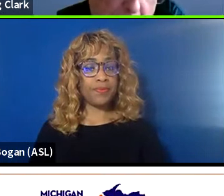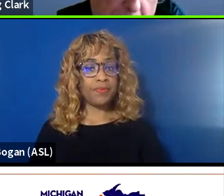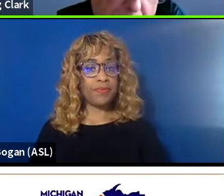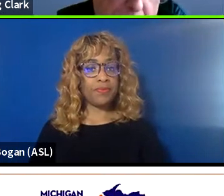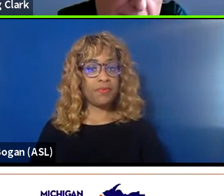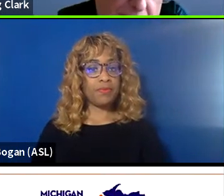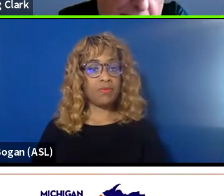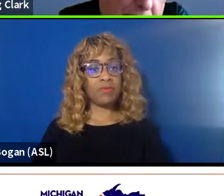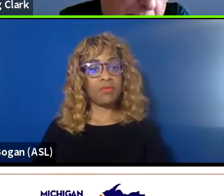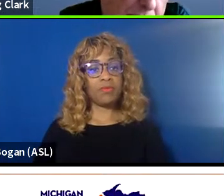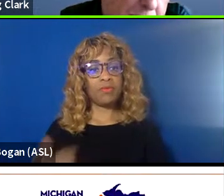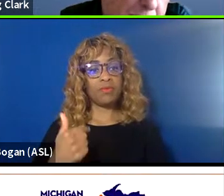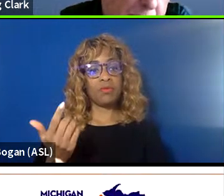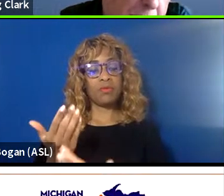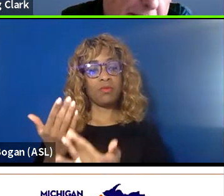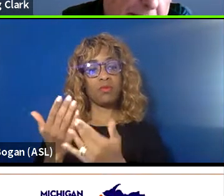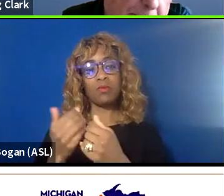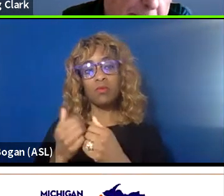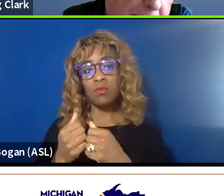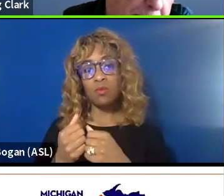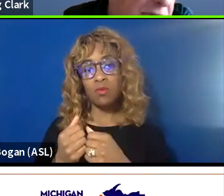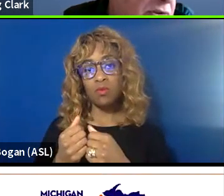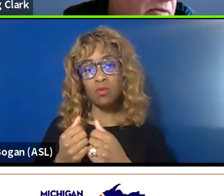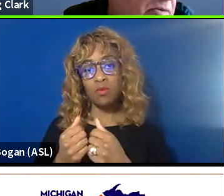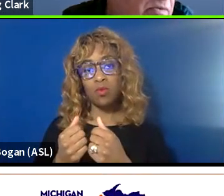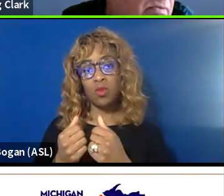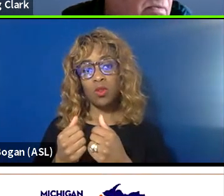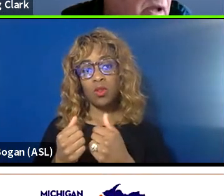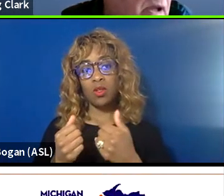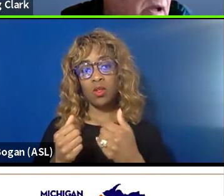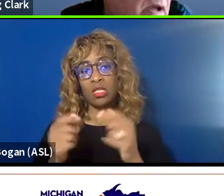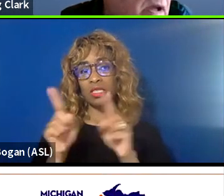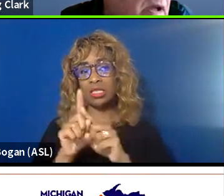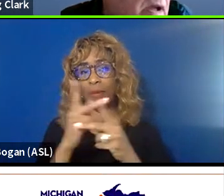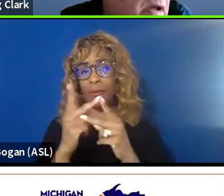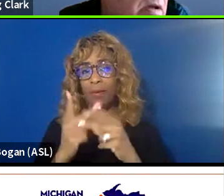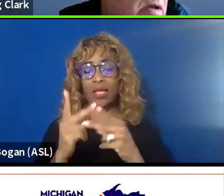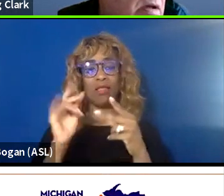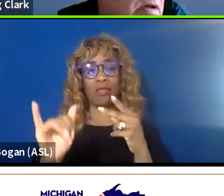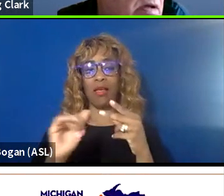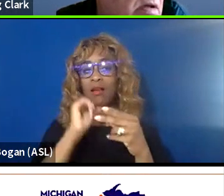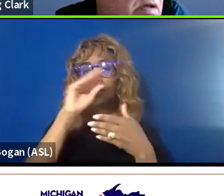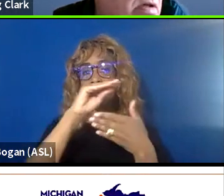I was proposing to move it to where it had been previously. Okay.